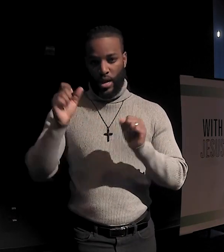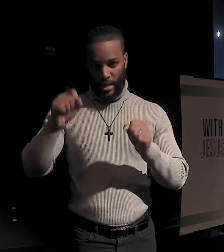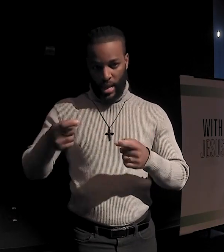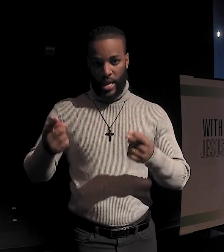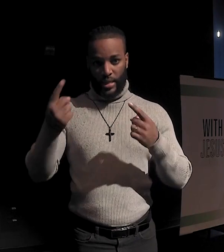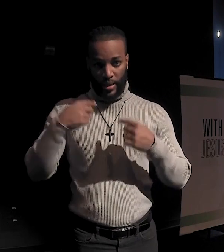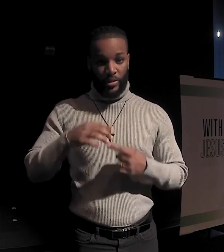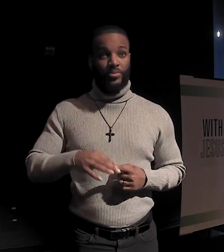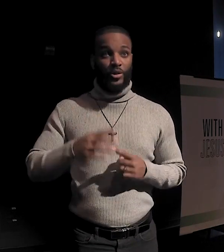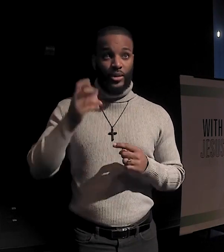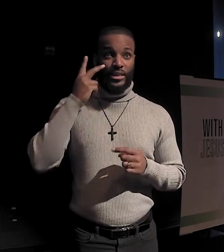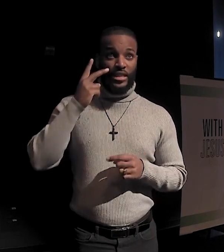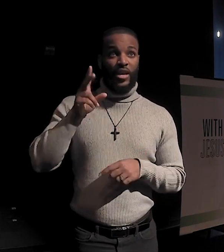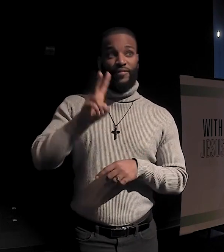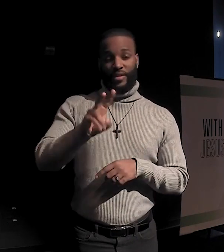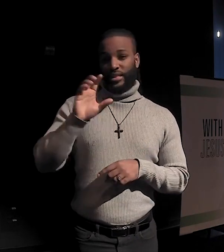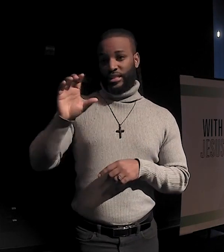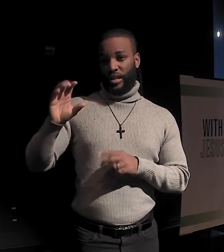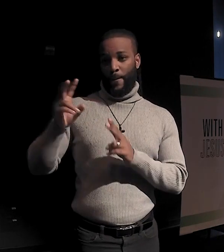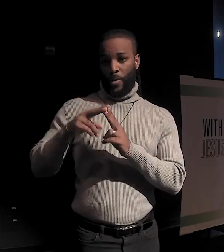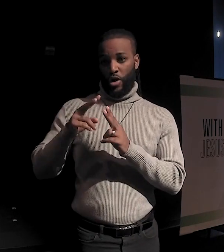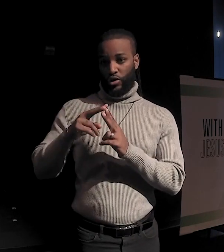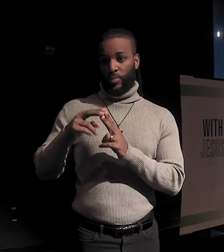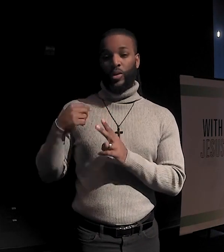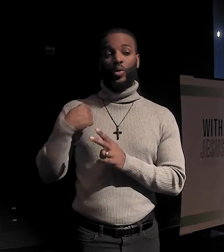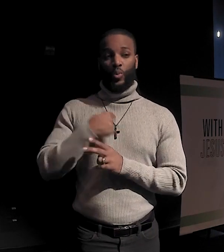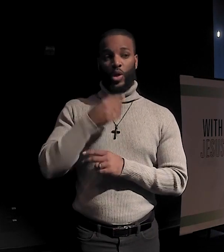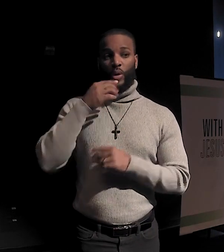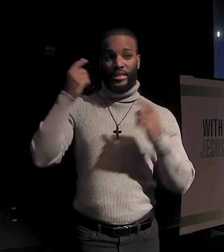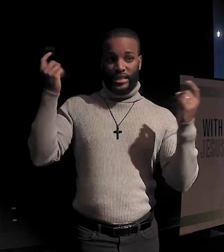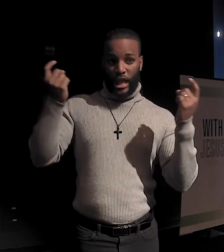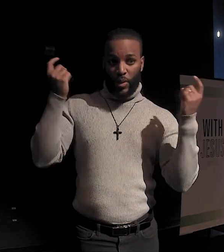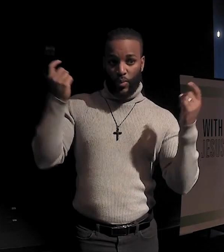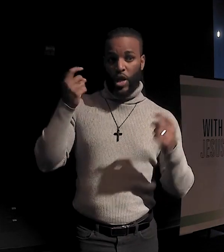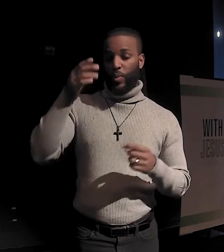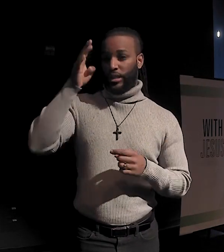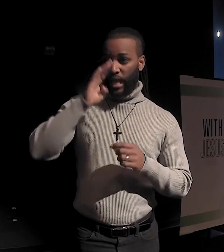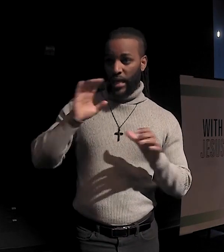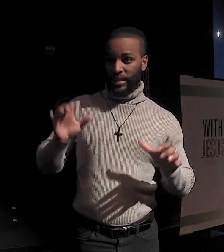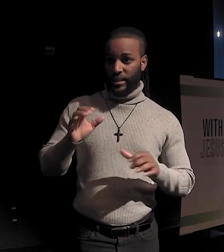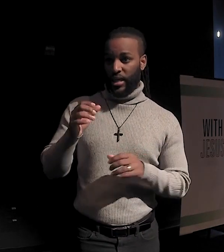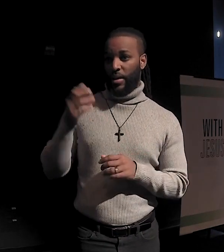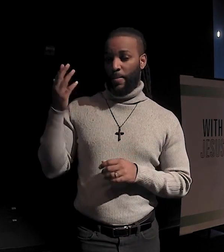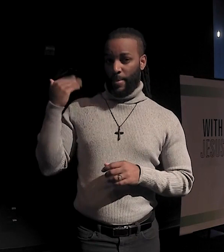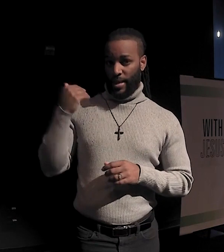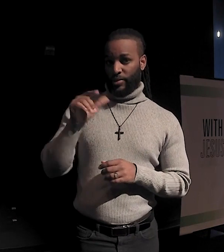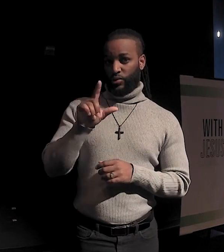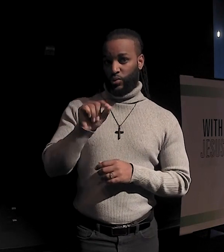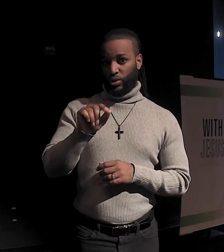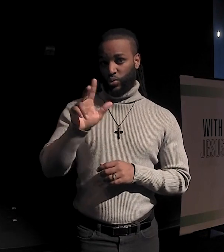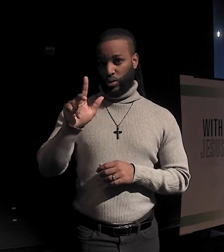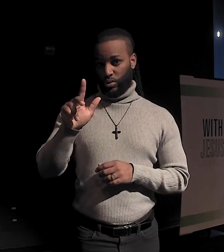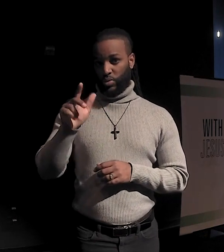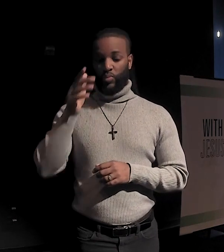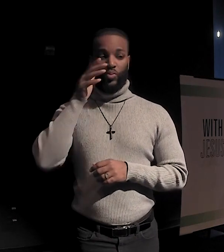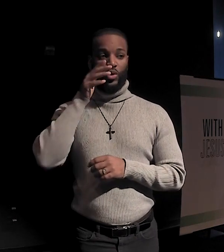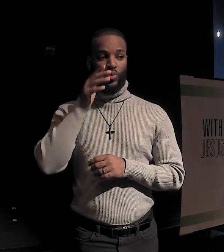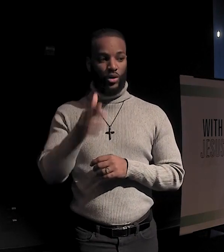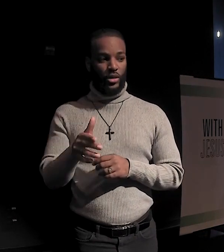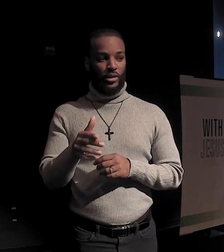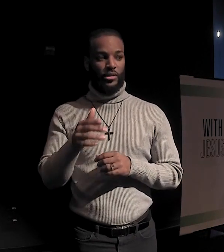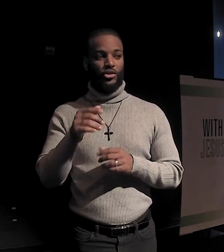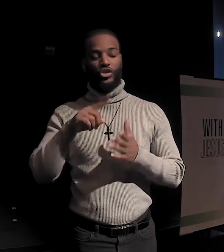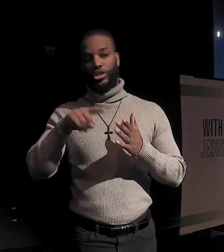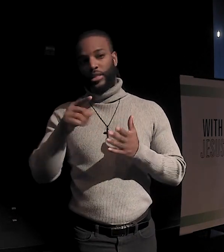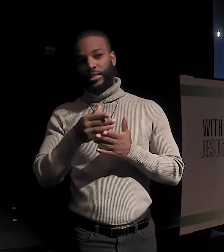we especially want to see our VCC partners because we're going to celebrate what God has done in 2023. And we're going to give a sneak peek